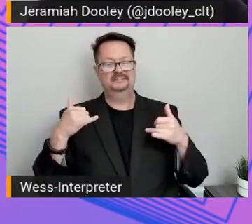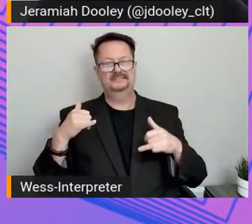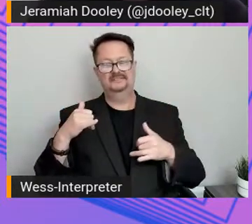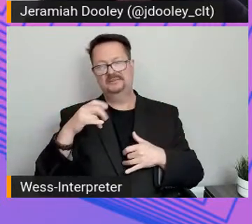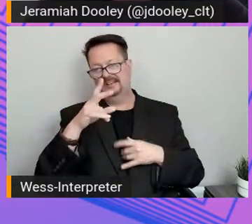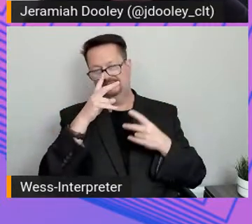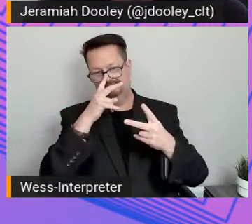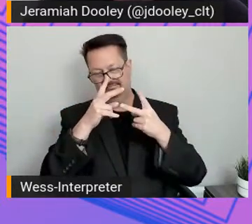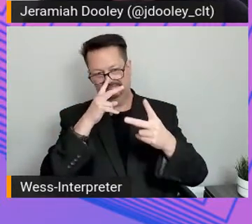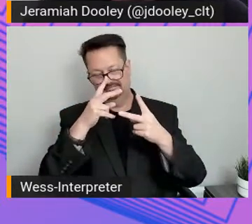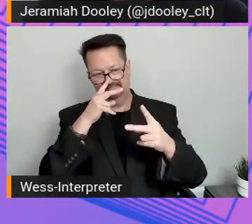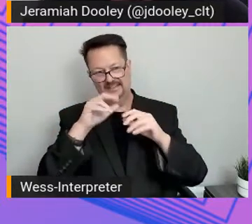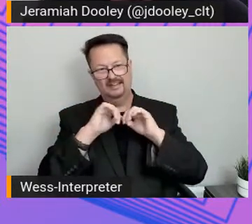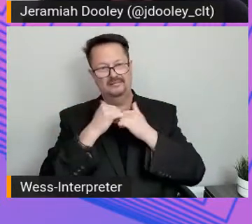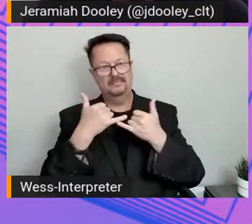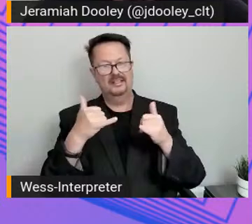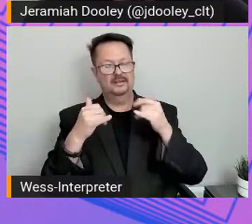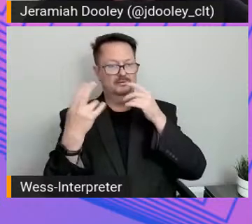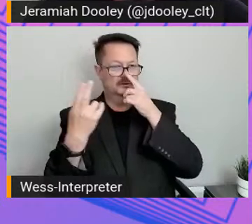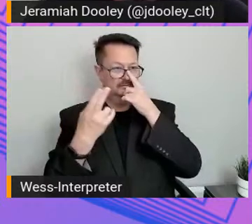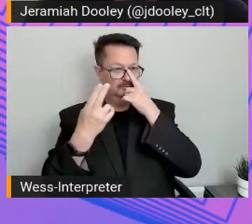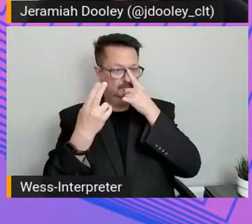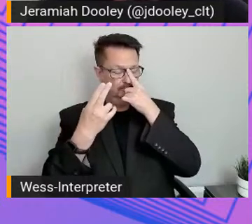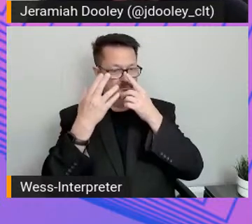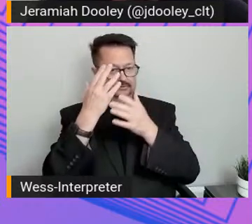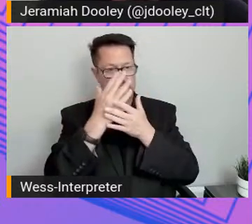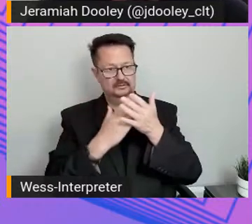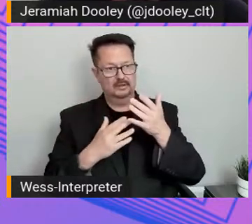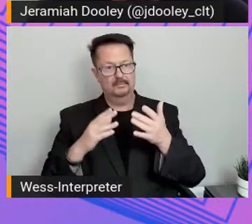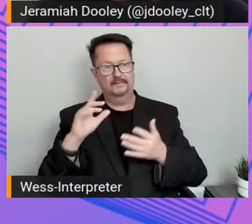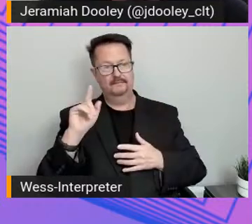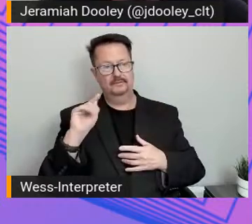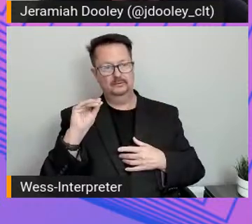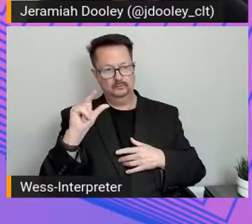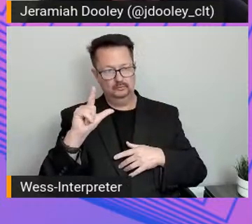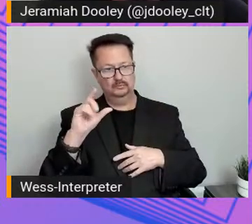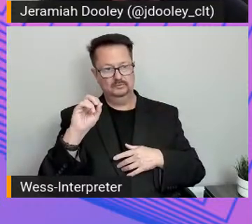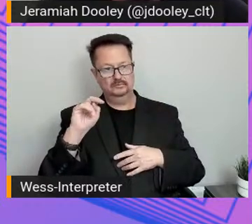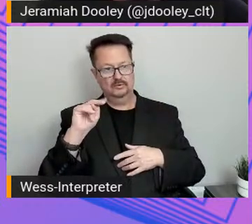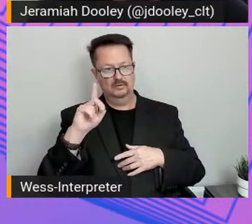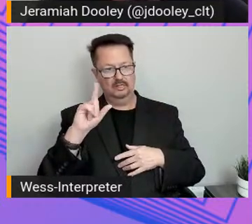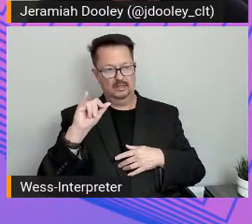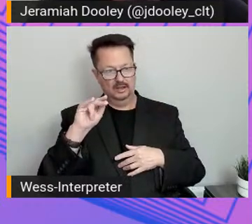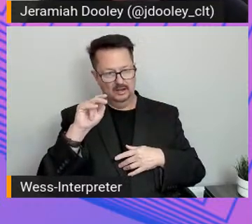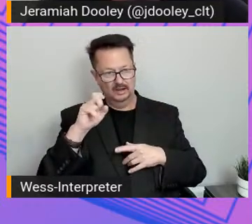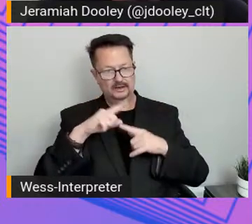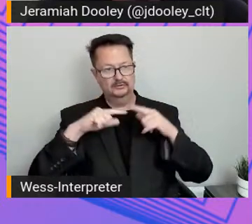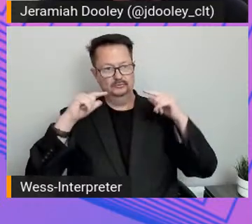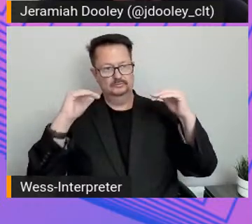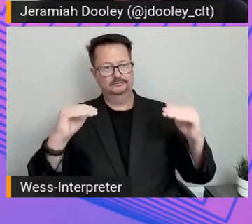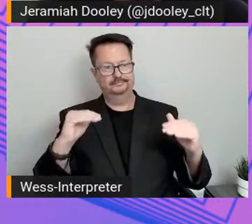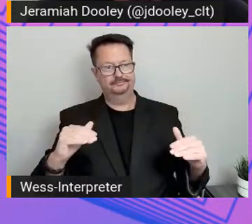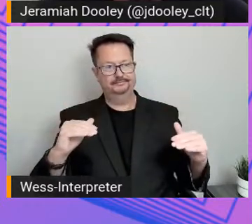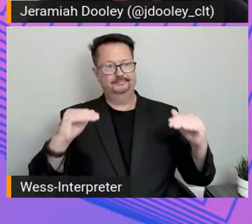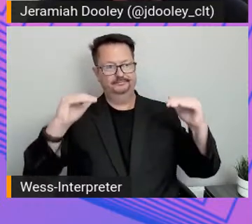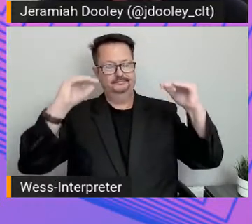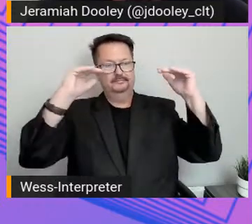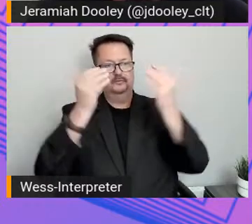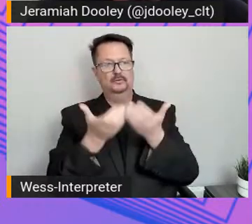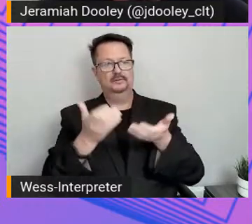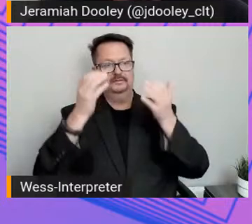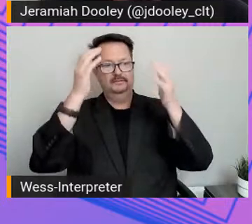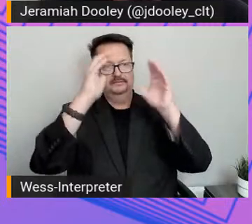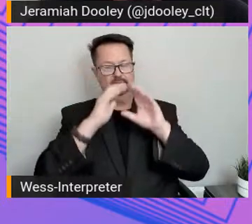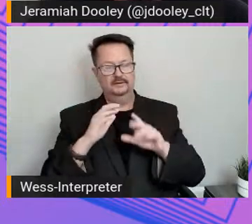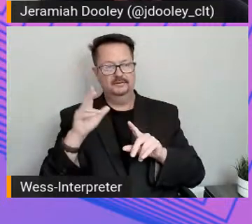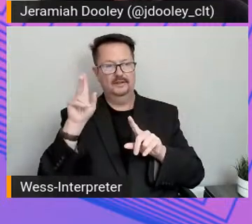how to use some of the tools on hand that can take your containerized apps to the next level. Finally,